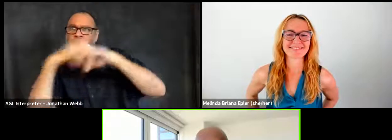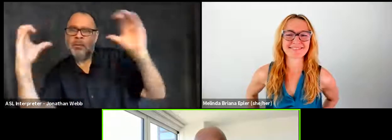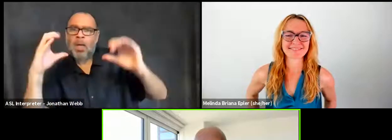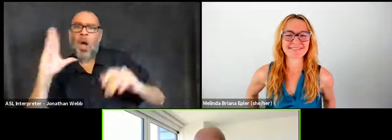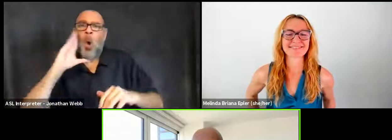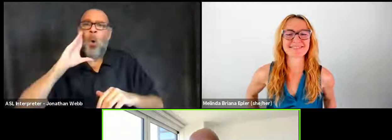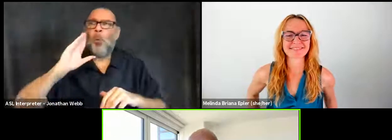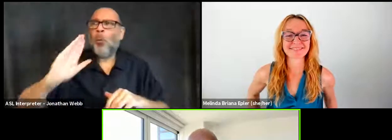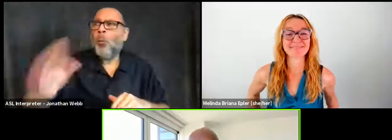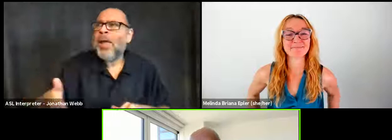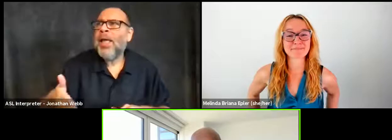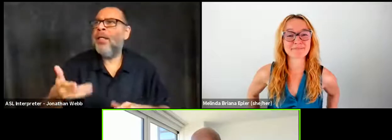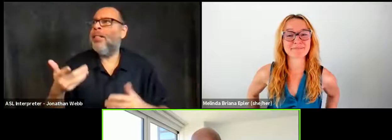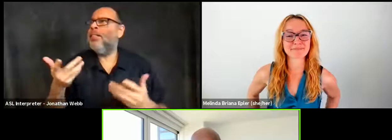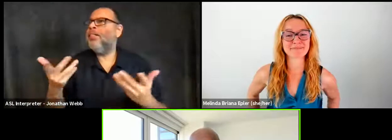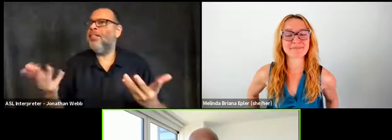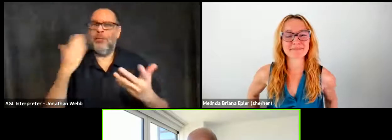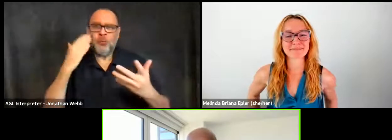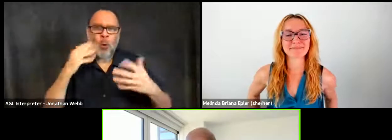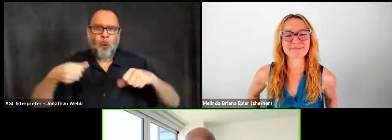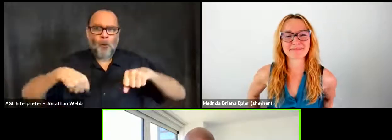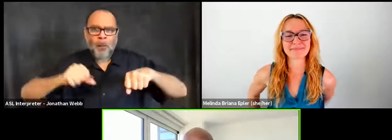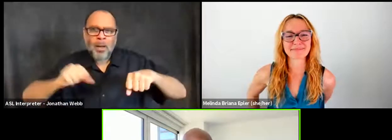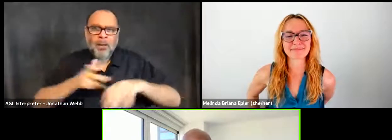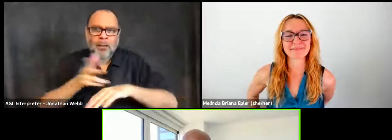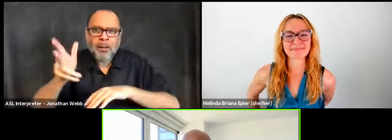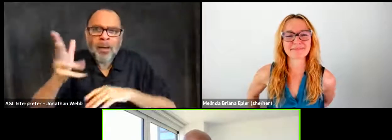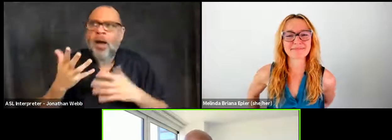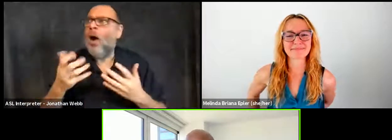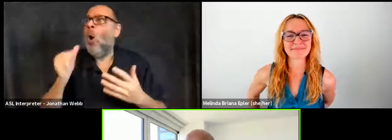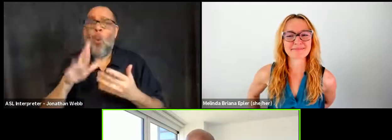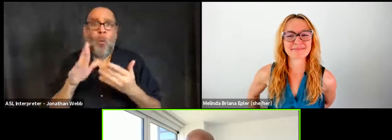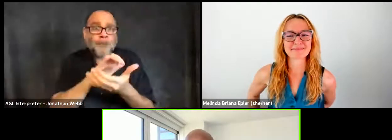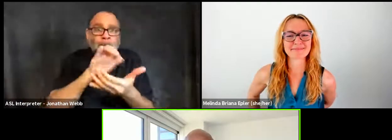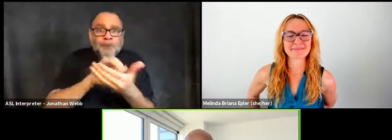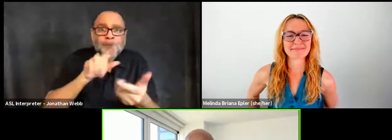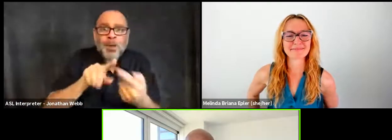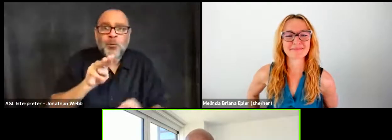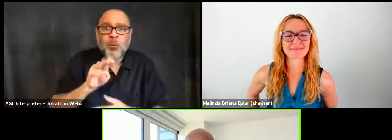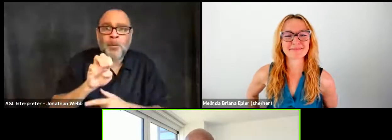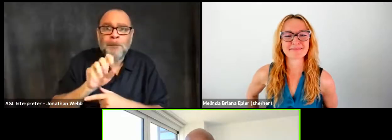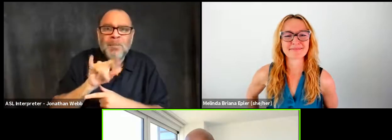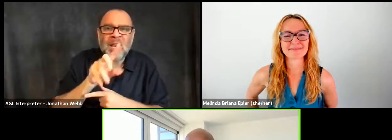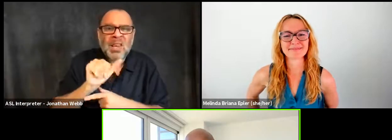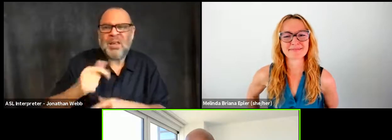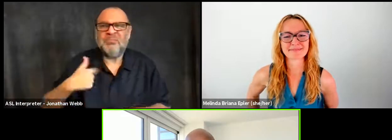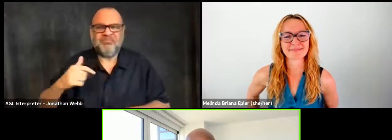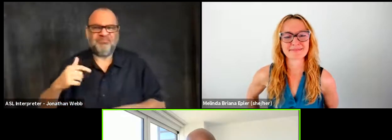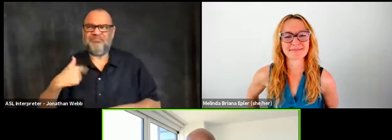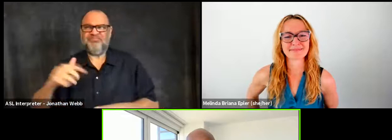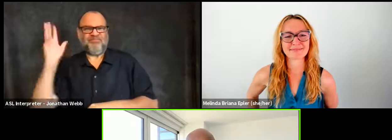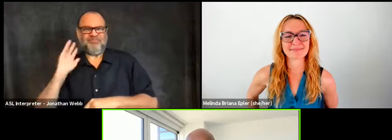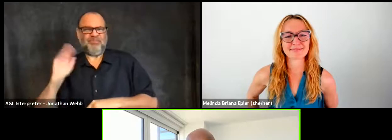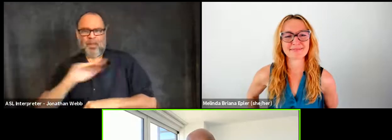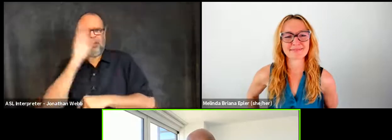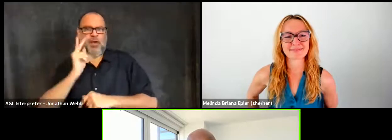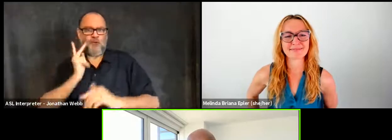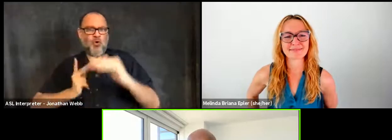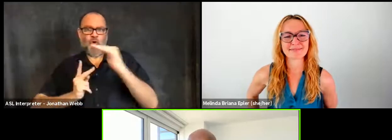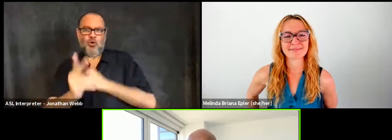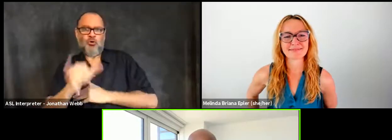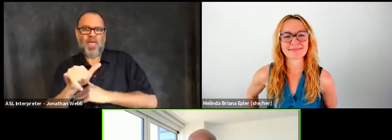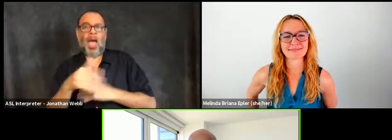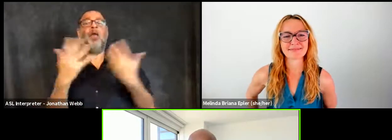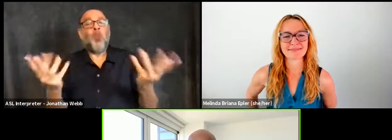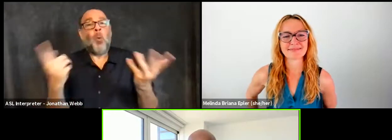other, right? Never in my life I would have thought that would have happened. And so motorcycle riding just is mental freedom.